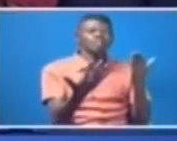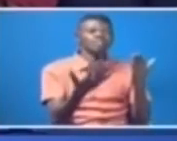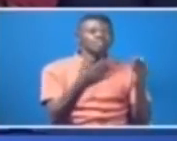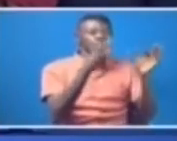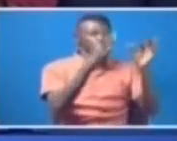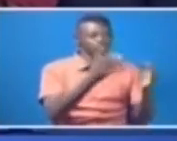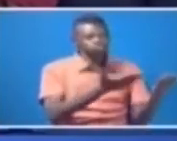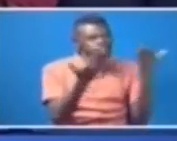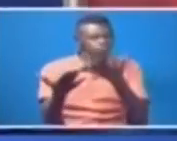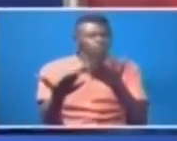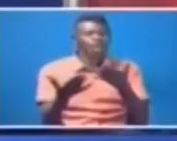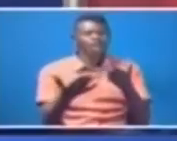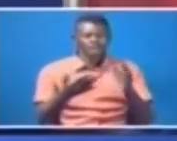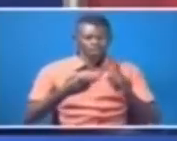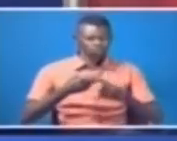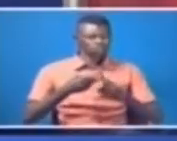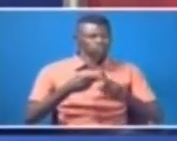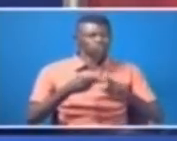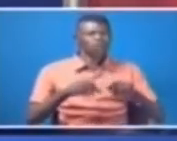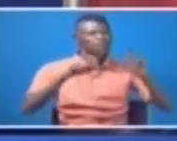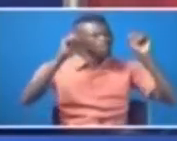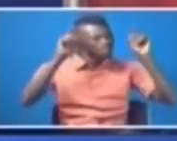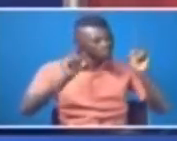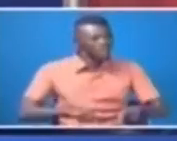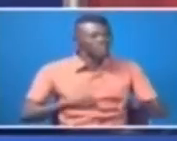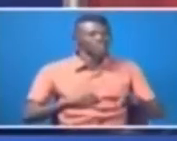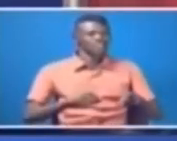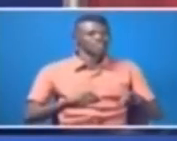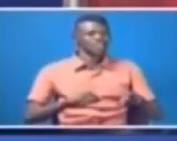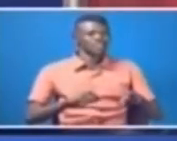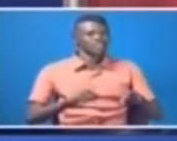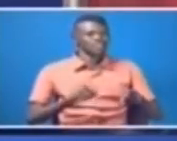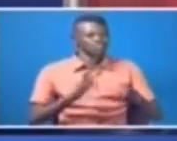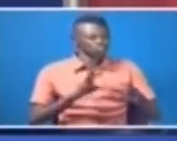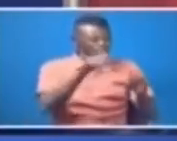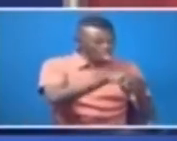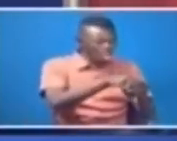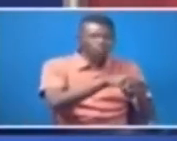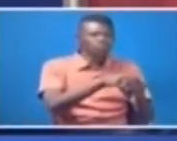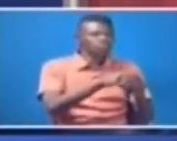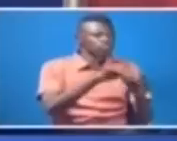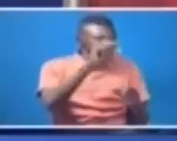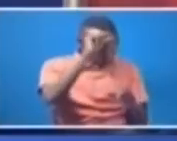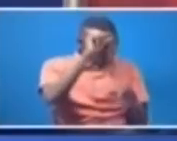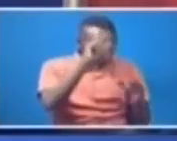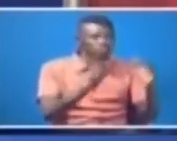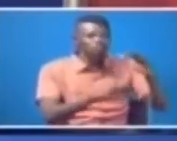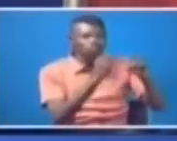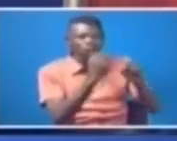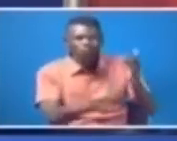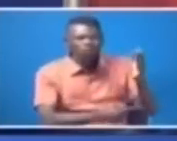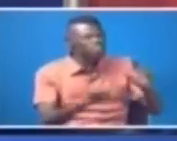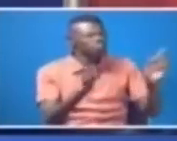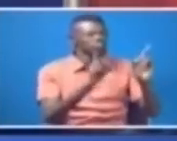and number two, to resist the urge to creep into the executive. It is the role of the executive to